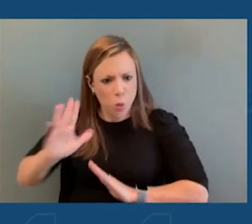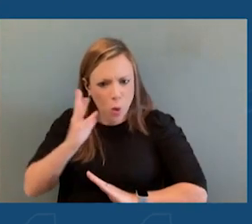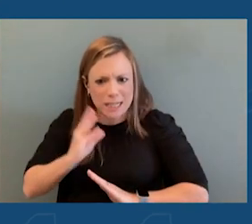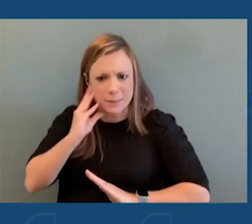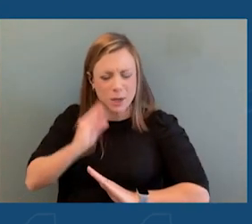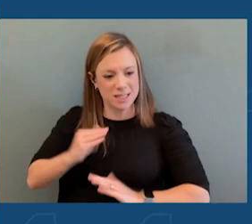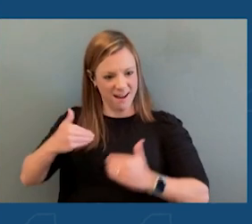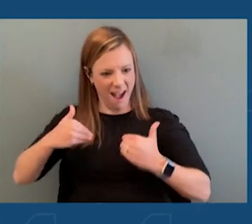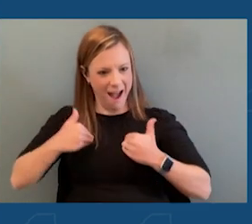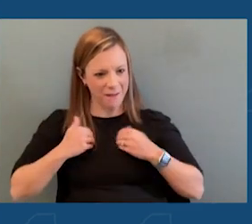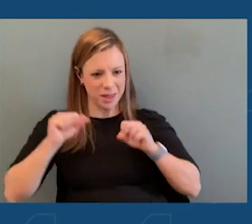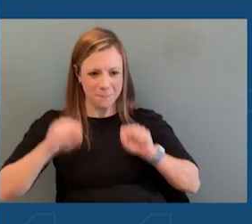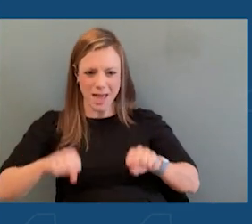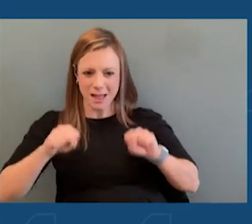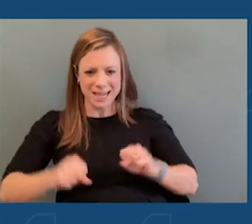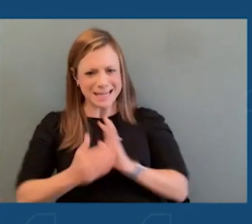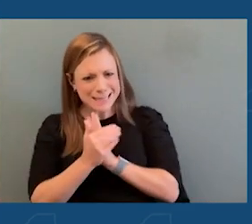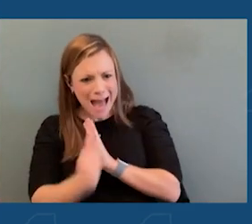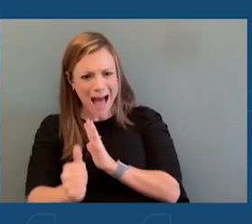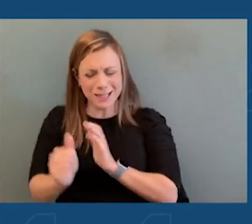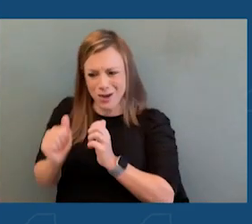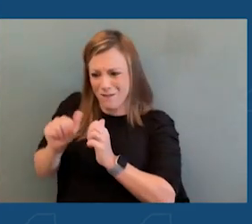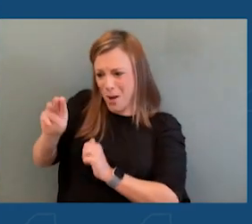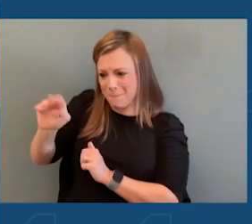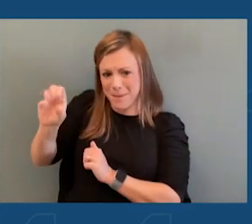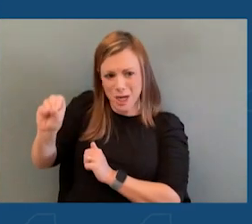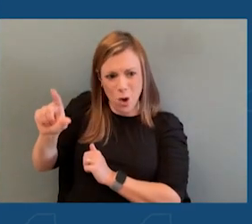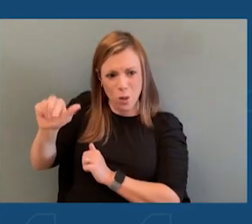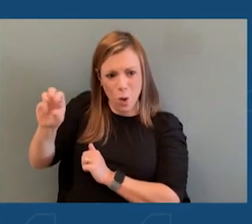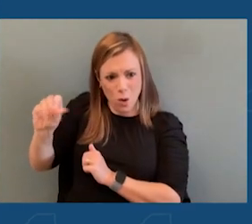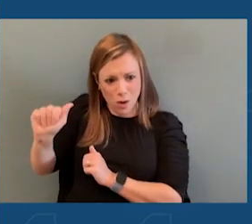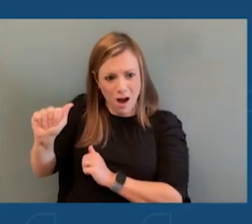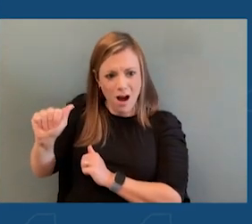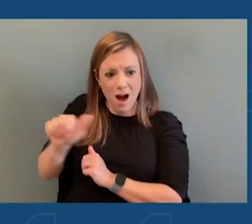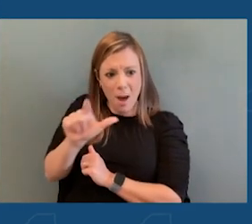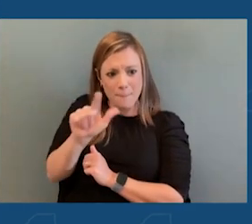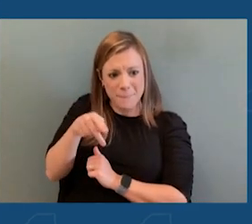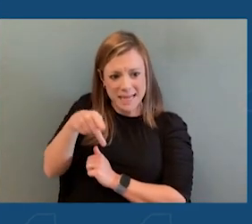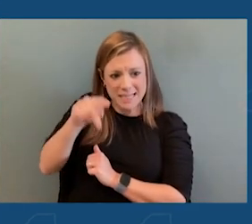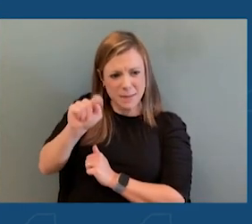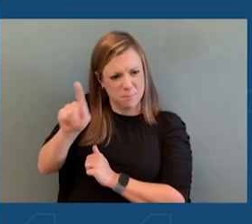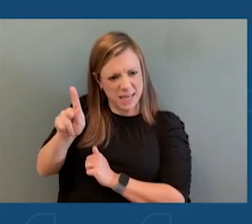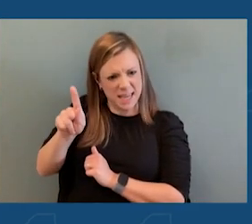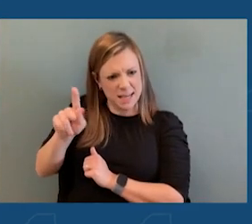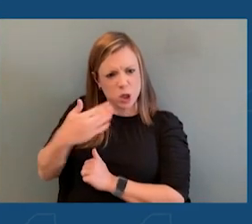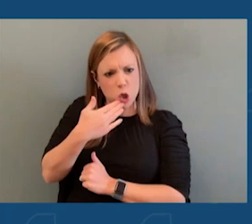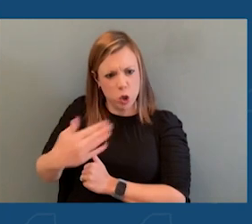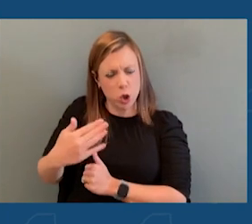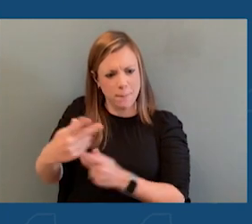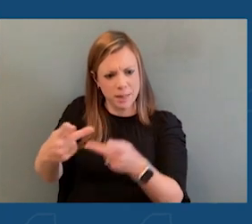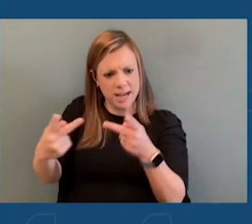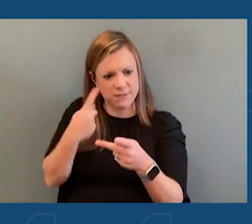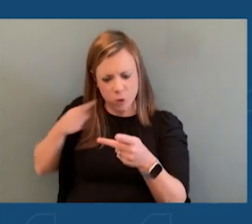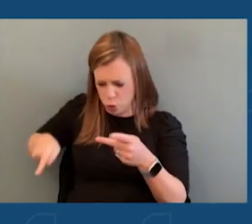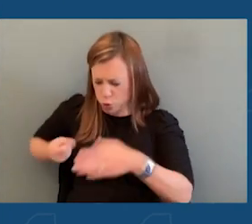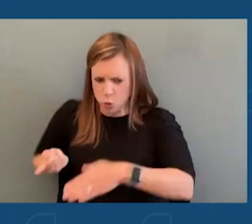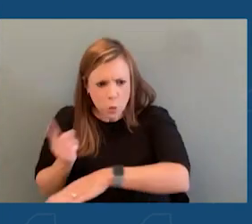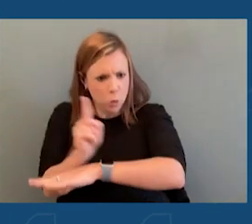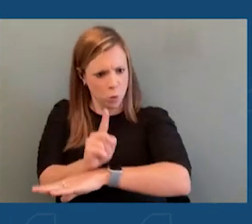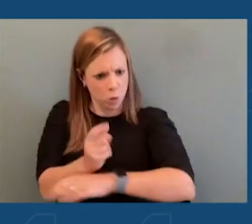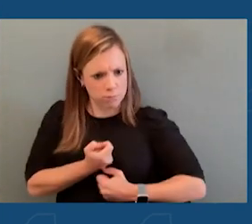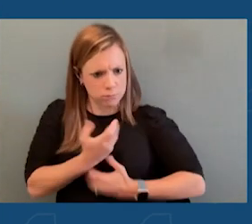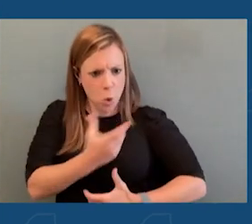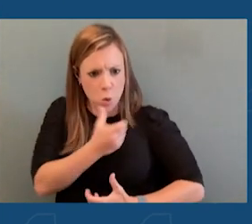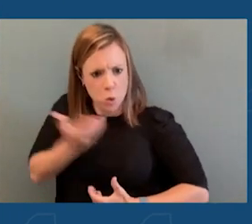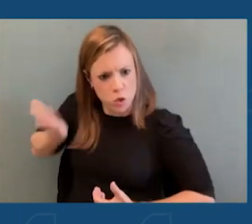and the talents of like Mino Laura and PTP, it's really something that we don't get to see often. And we're changing